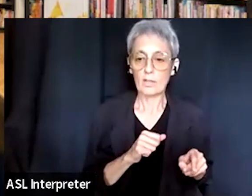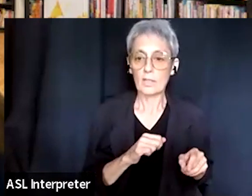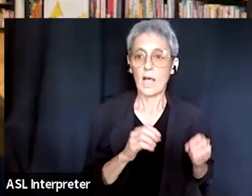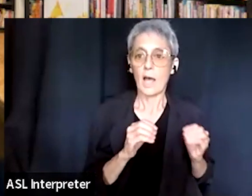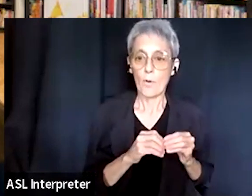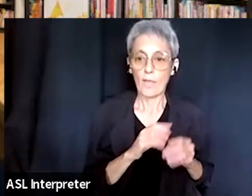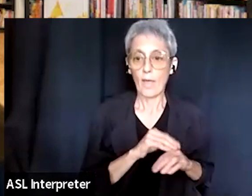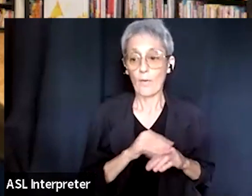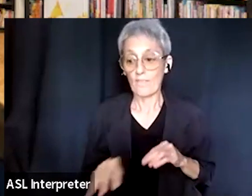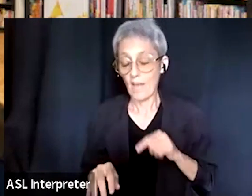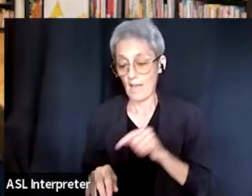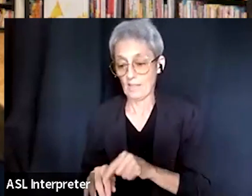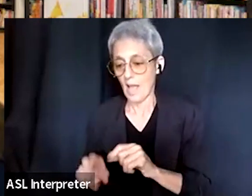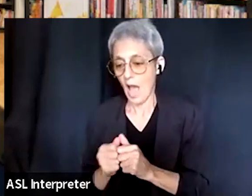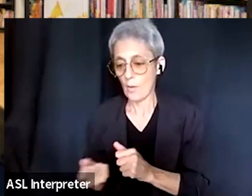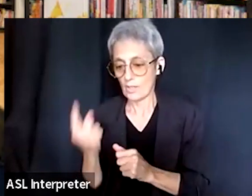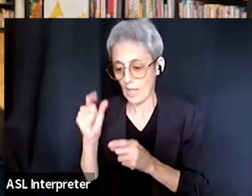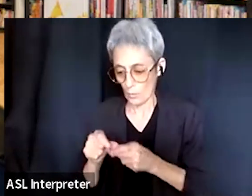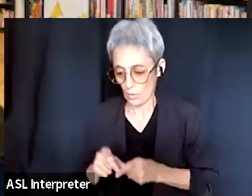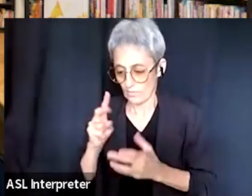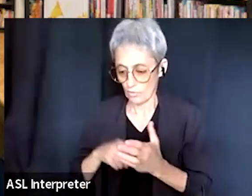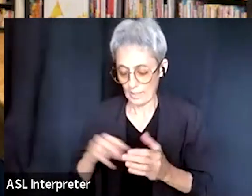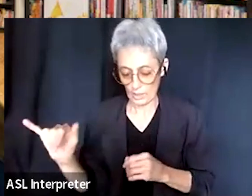our knowledge of words for reading as well.